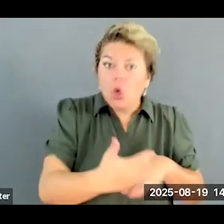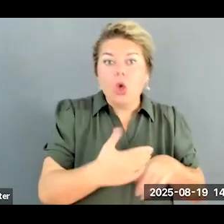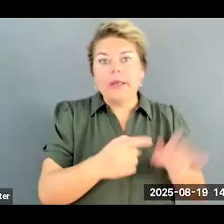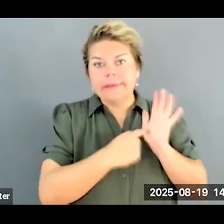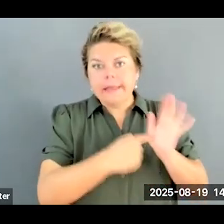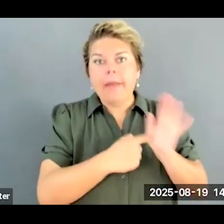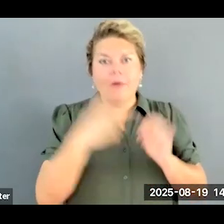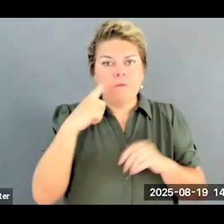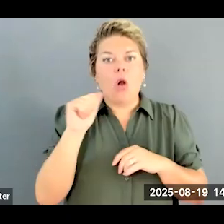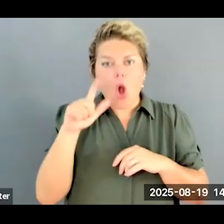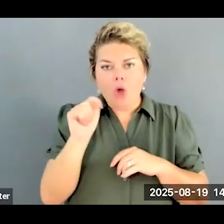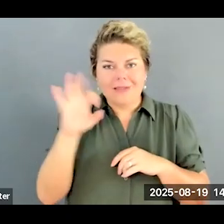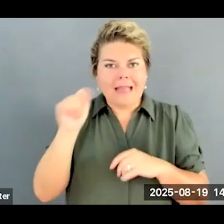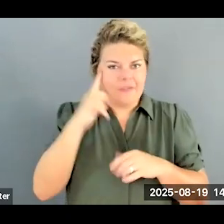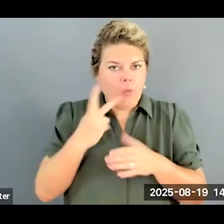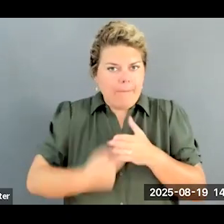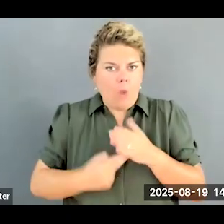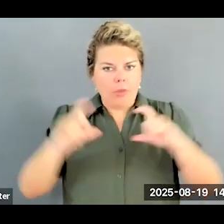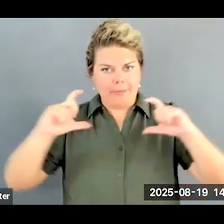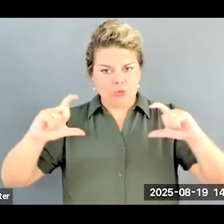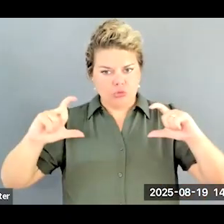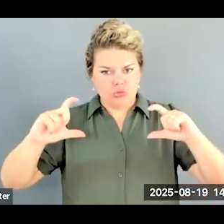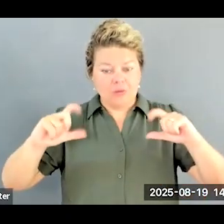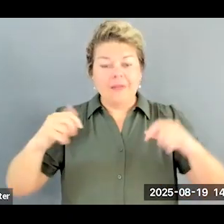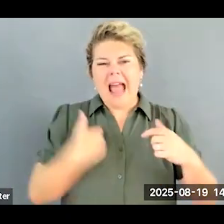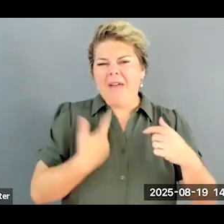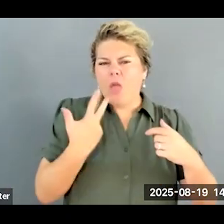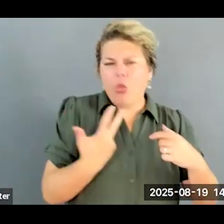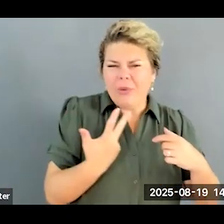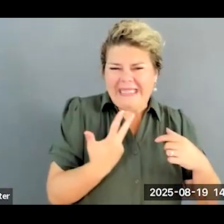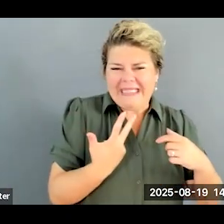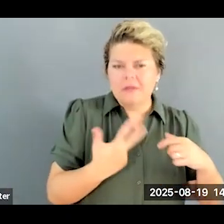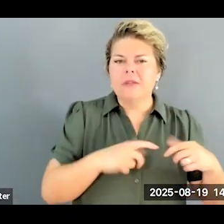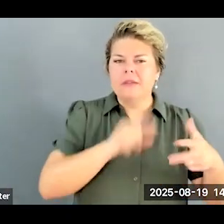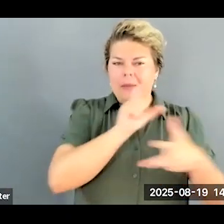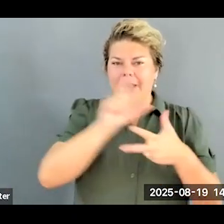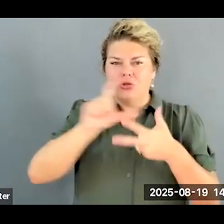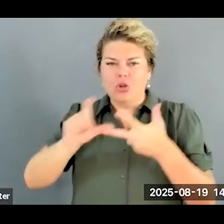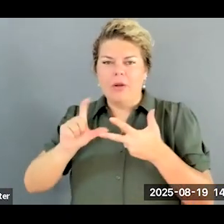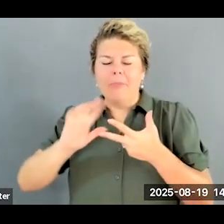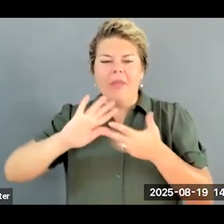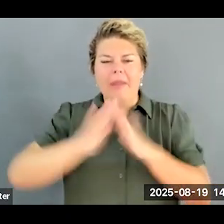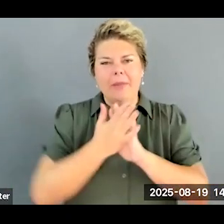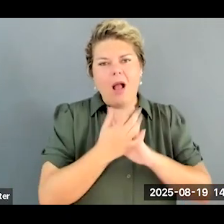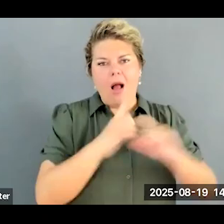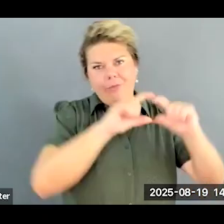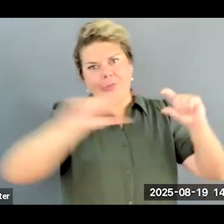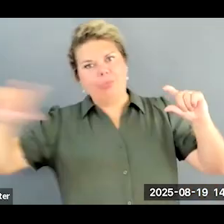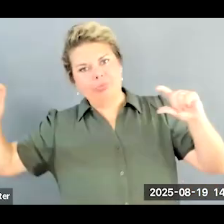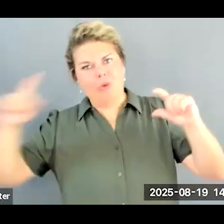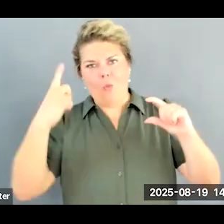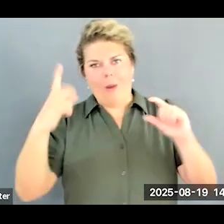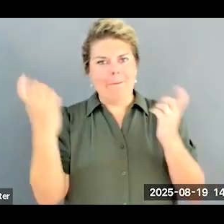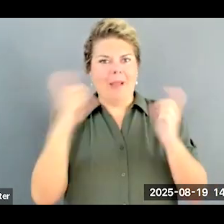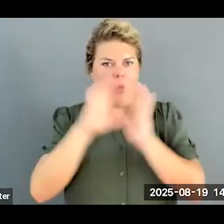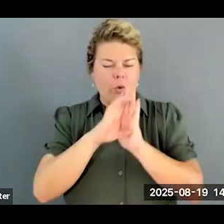alternative text for the combined images above. So there are three images, but they're actually all fused into one photo. So an